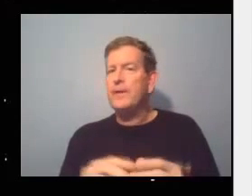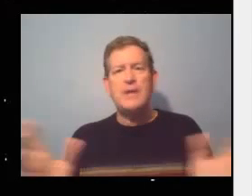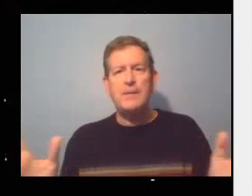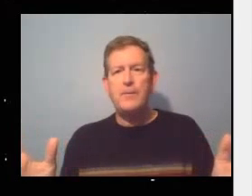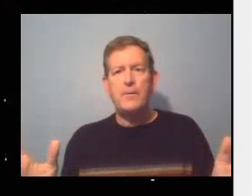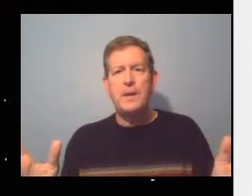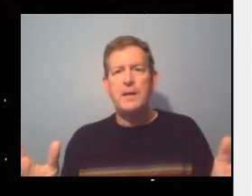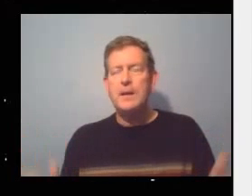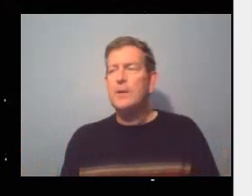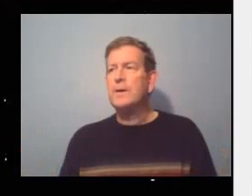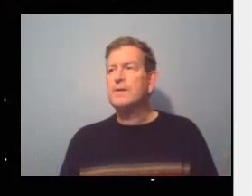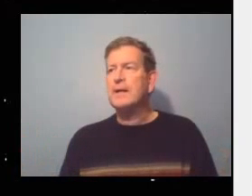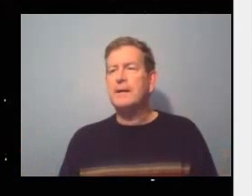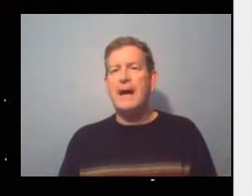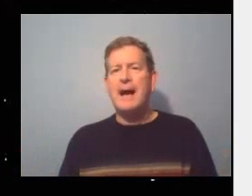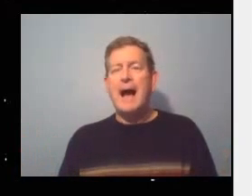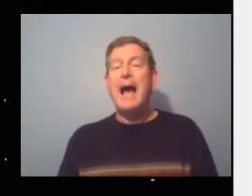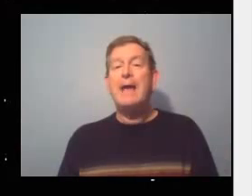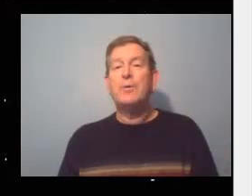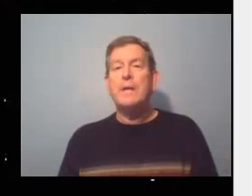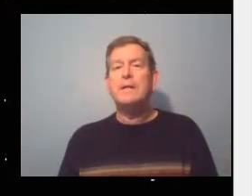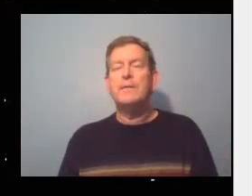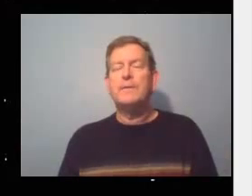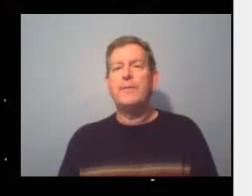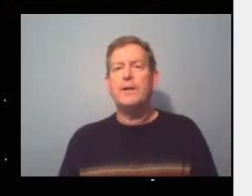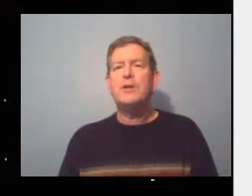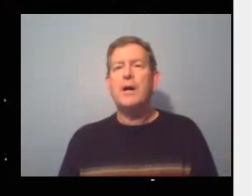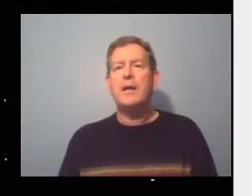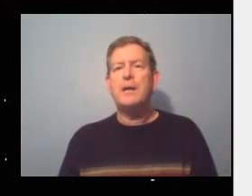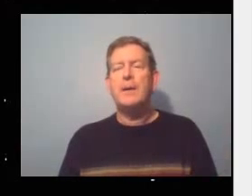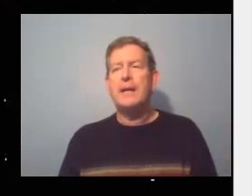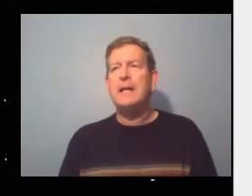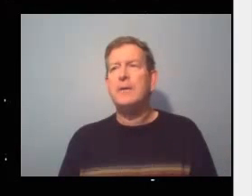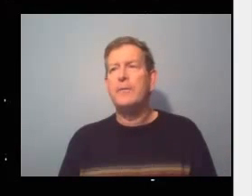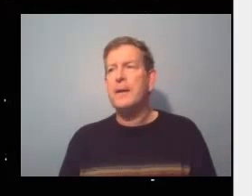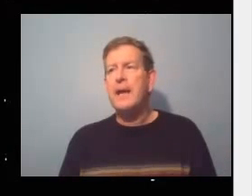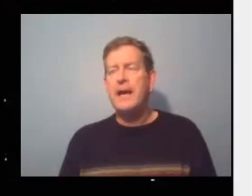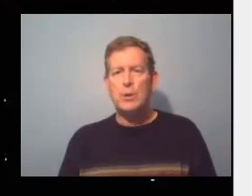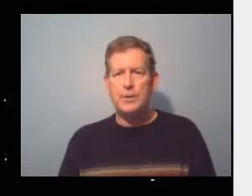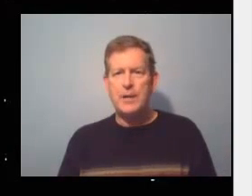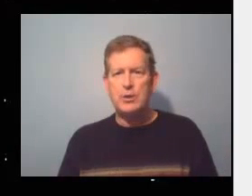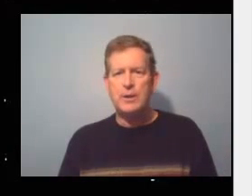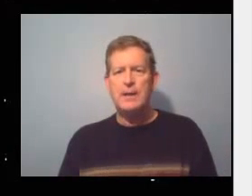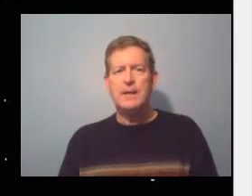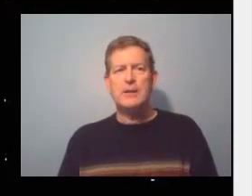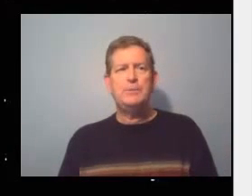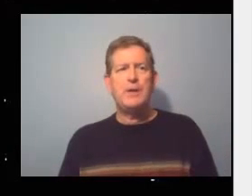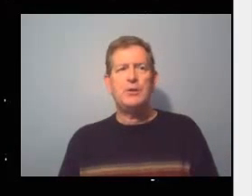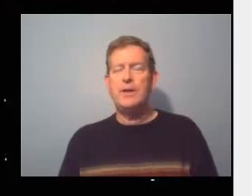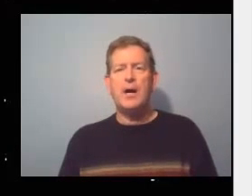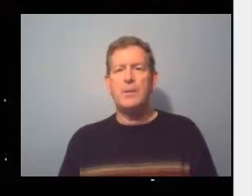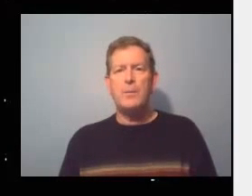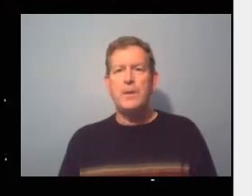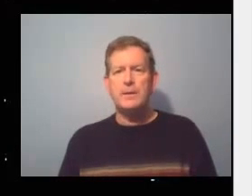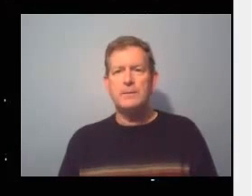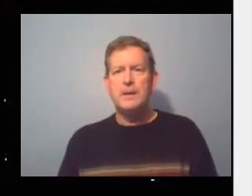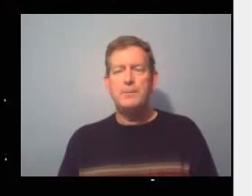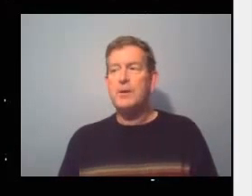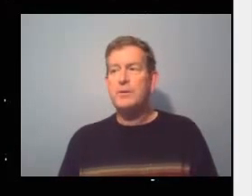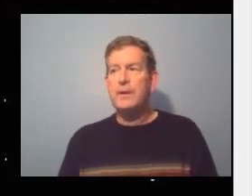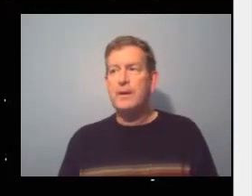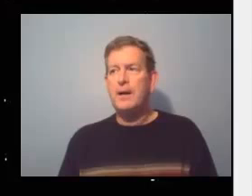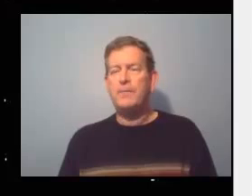A perfect example for me was I have a great deal of difficulty talking about anything of a mechanical nature, especially the